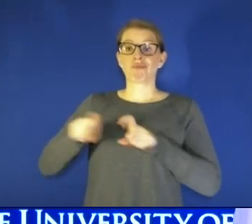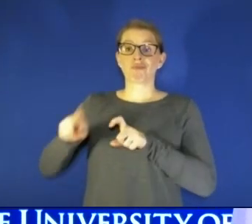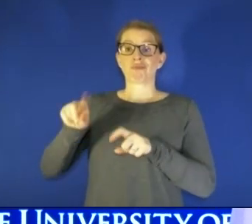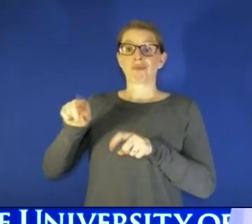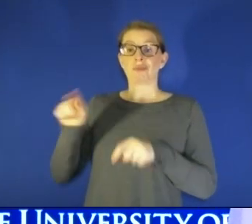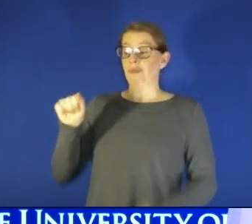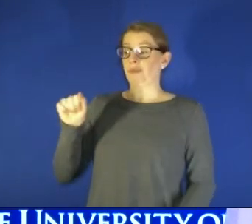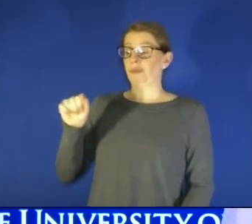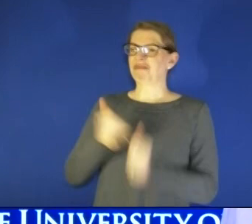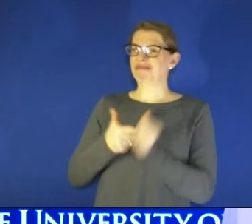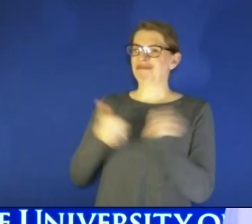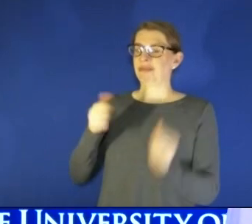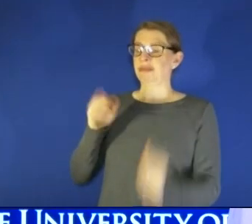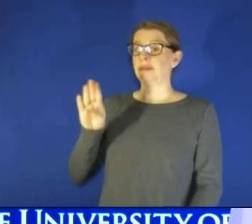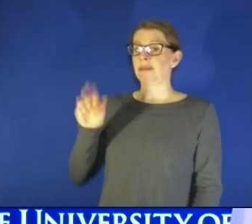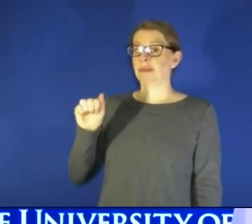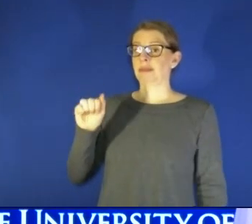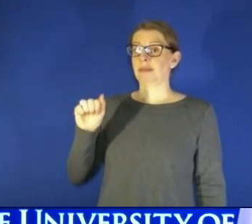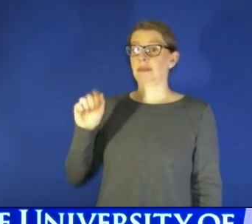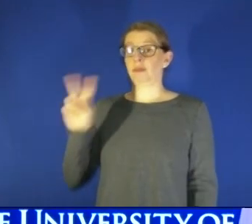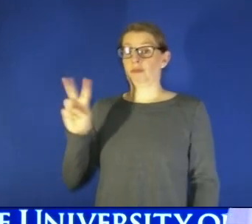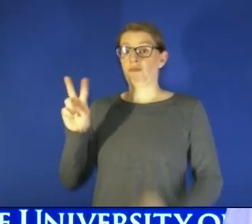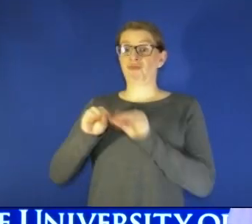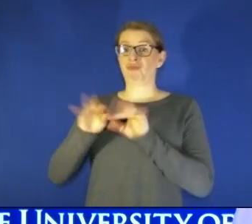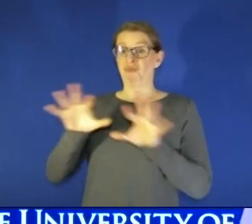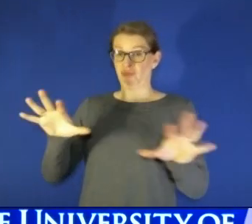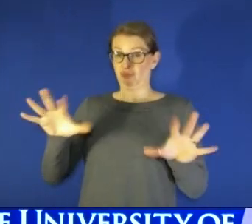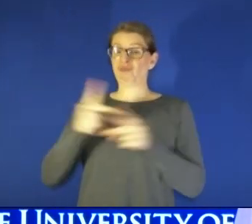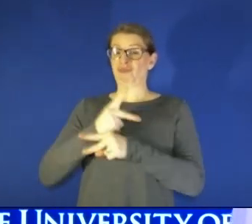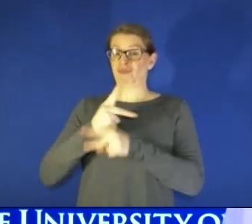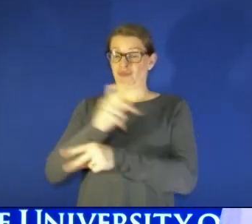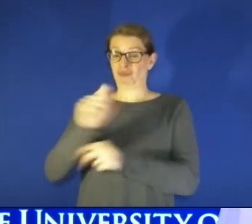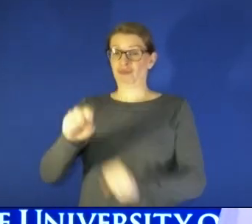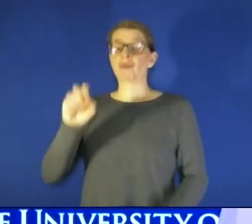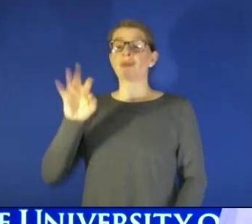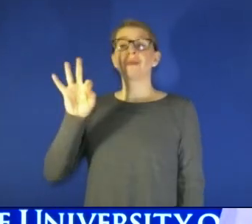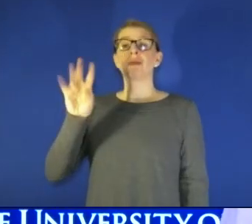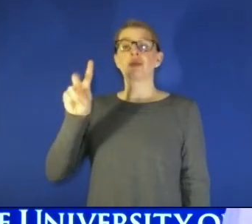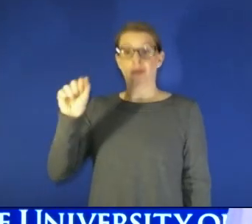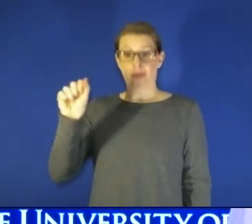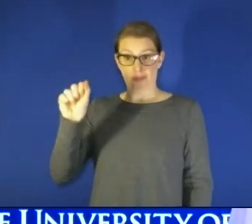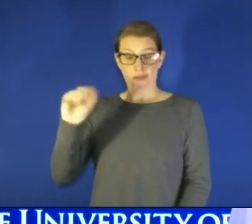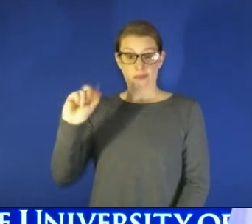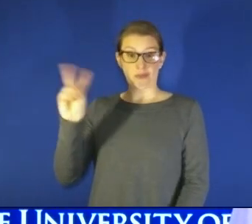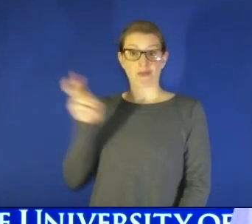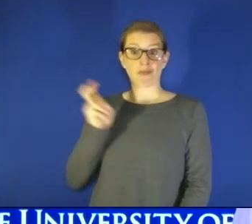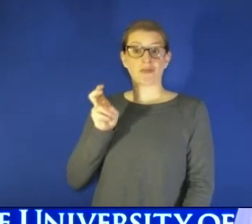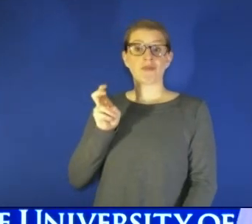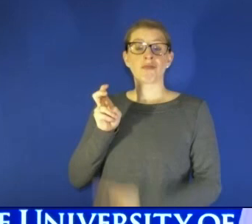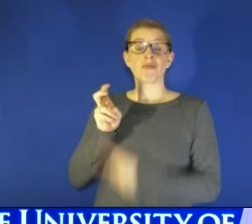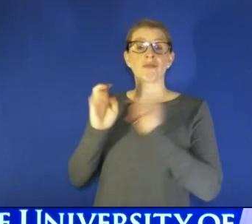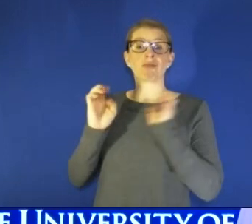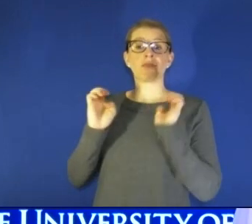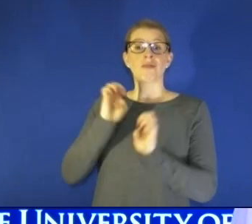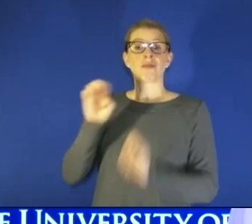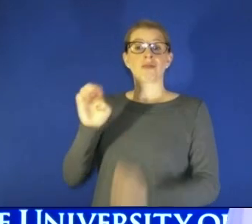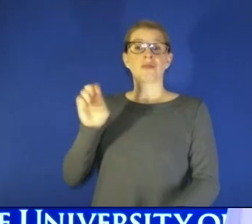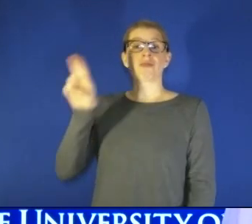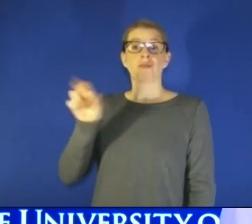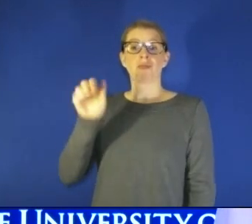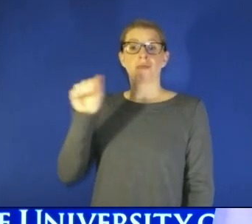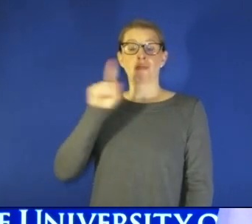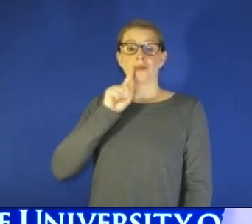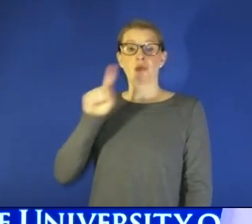is increasing, and we know that the FDA now has pulled the emergency use authorization for